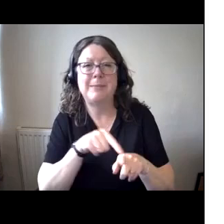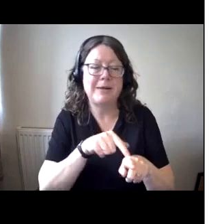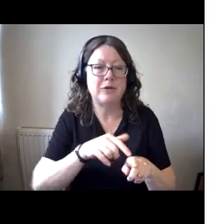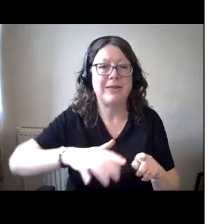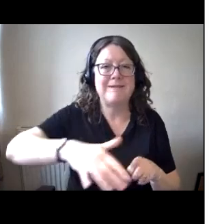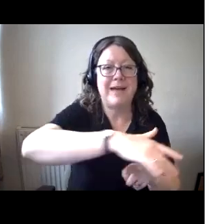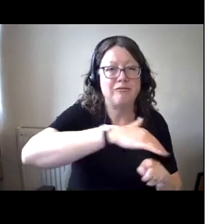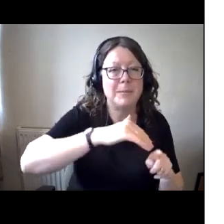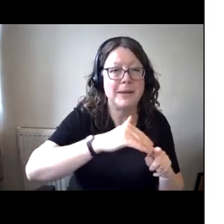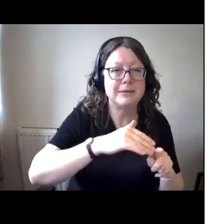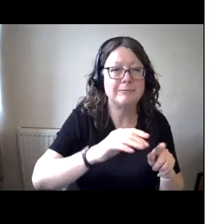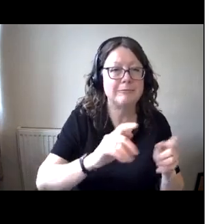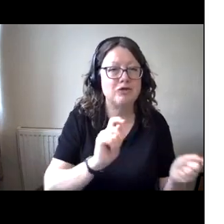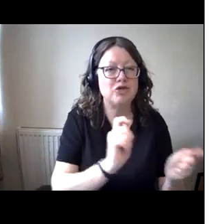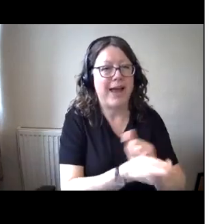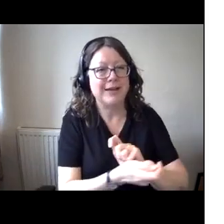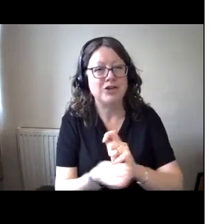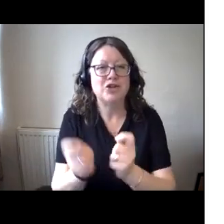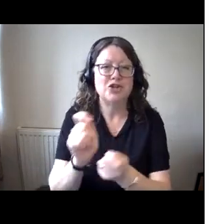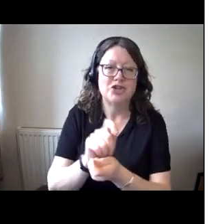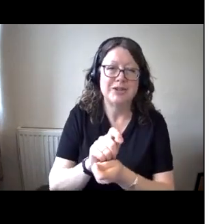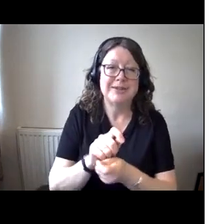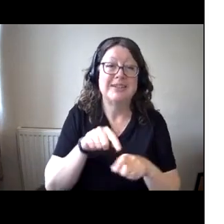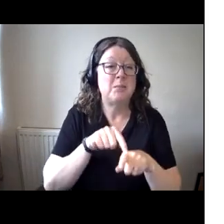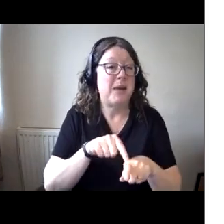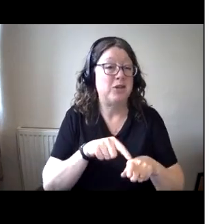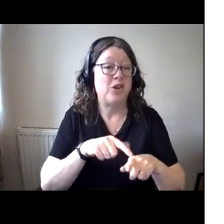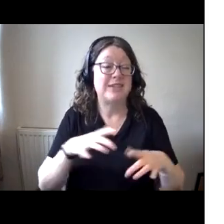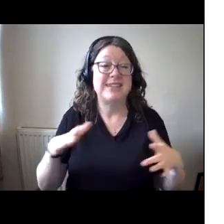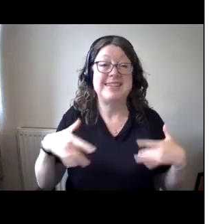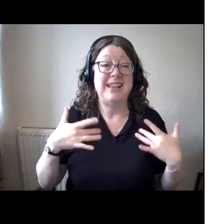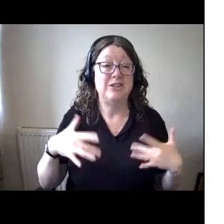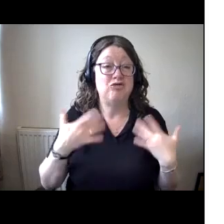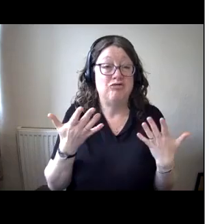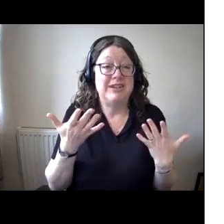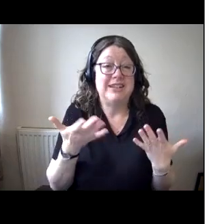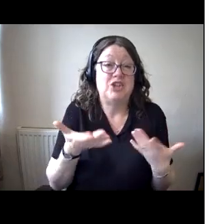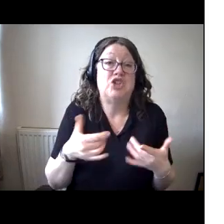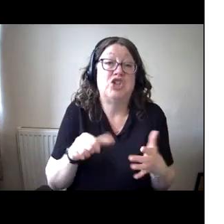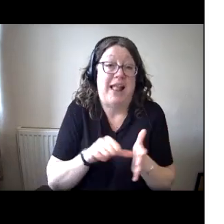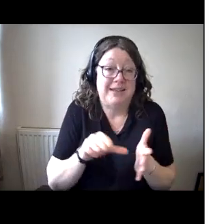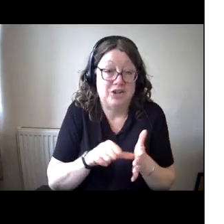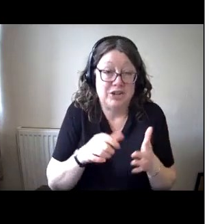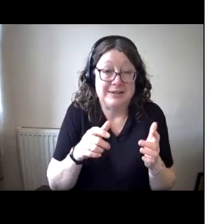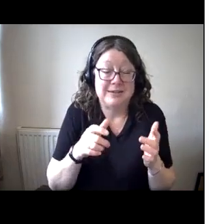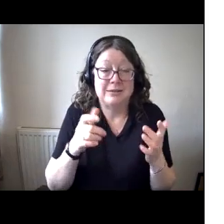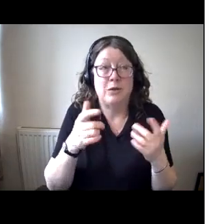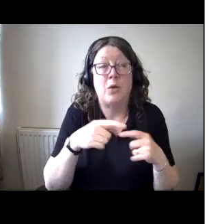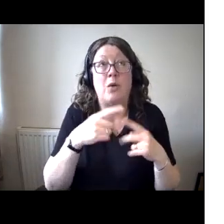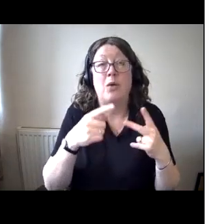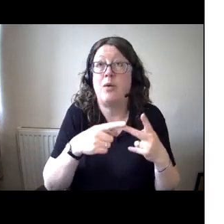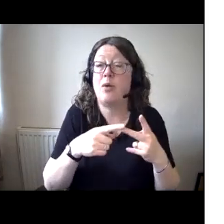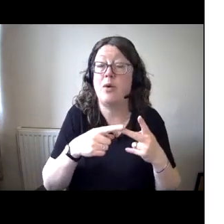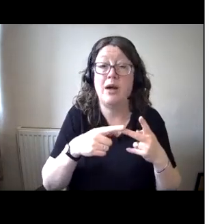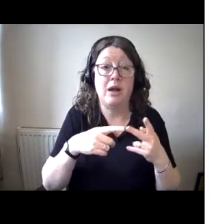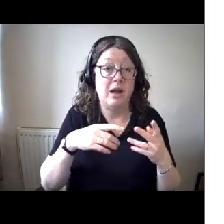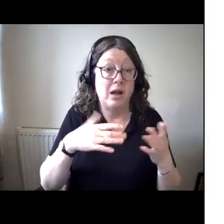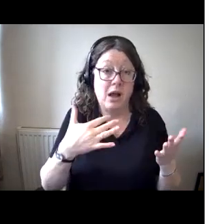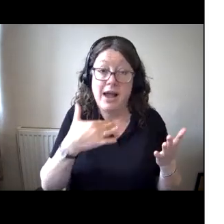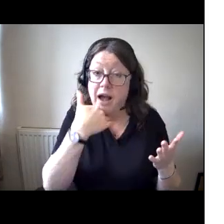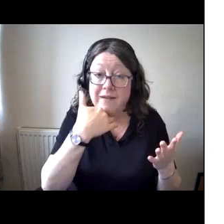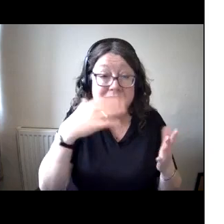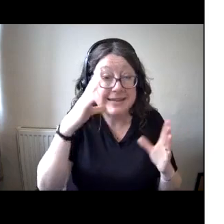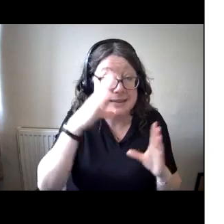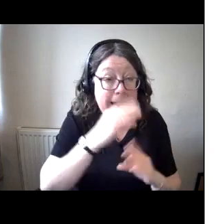depend on maybe sensory challenges, whether our young people have had enough sleep that day, what